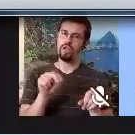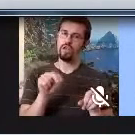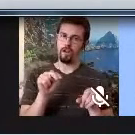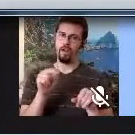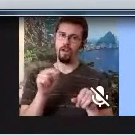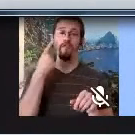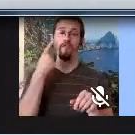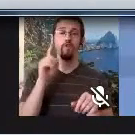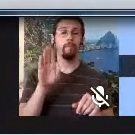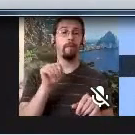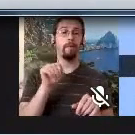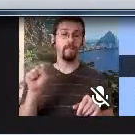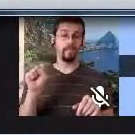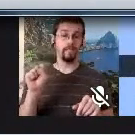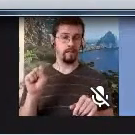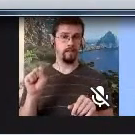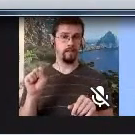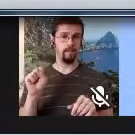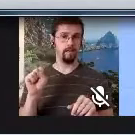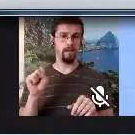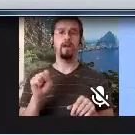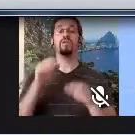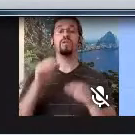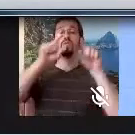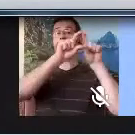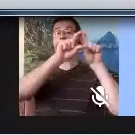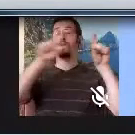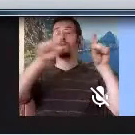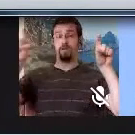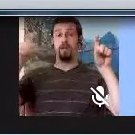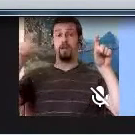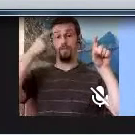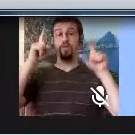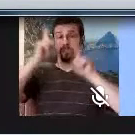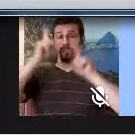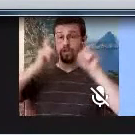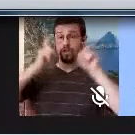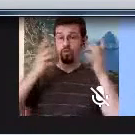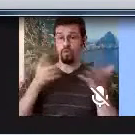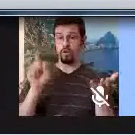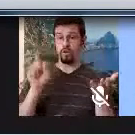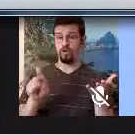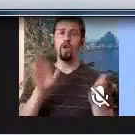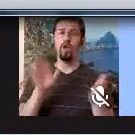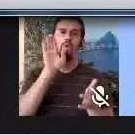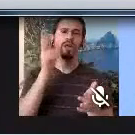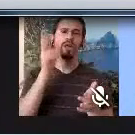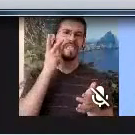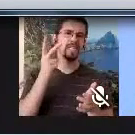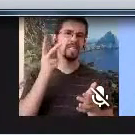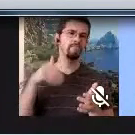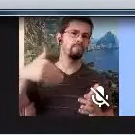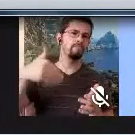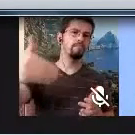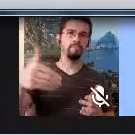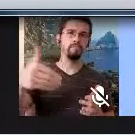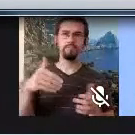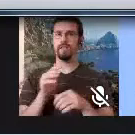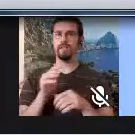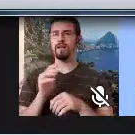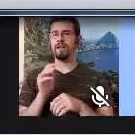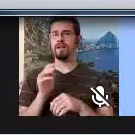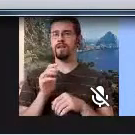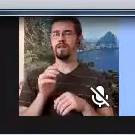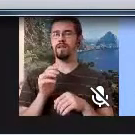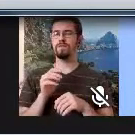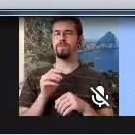what the facial expressionist should do. And we'll see in the video, 2 slides from now, how the performer